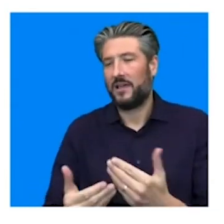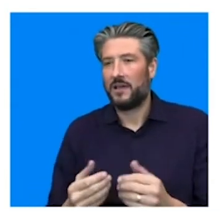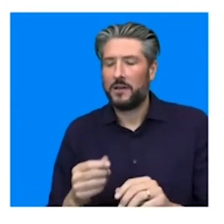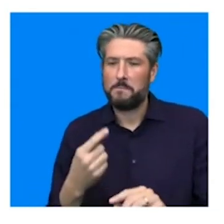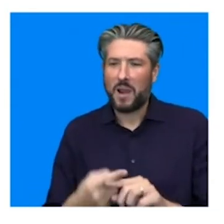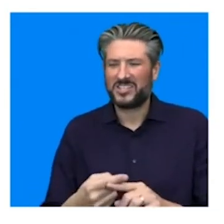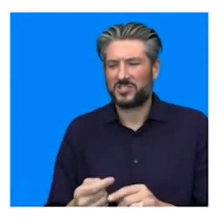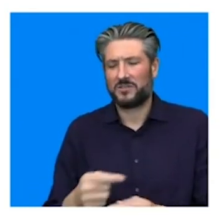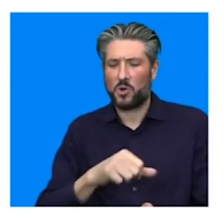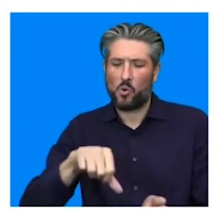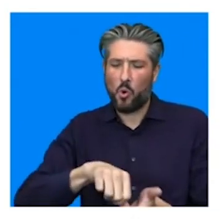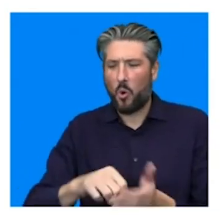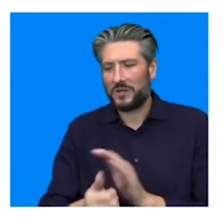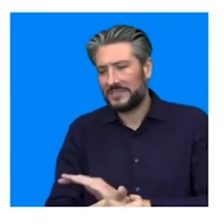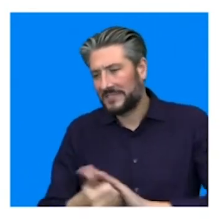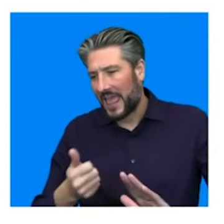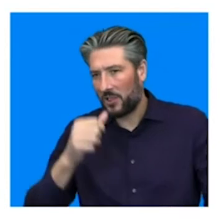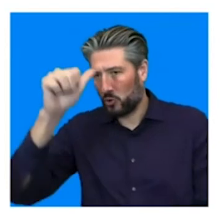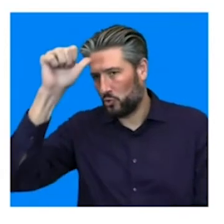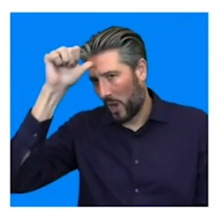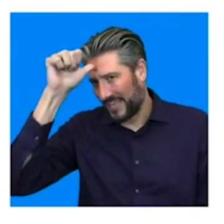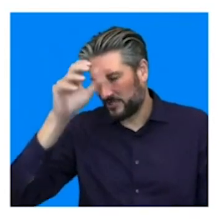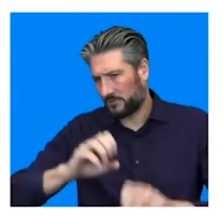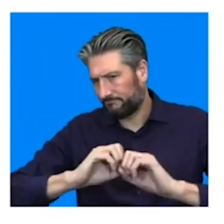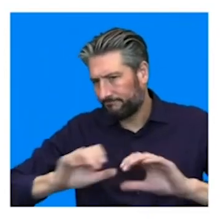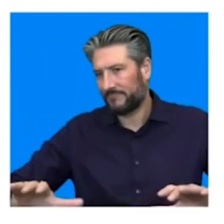idea of getting everybody together is that we feel we can go out there and do more